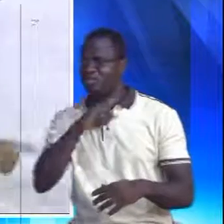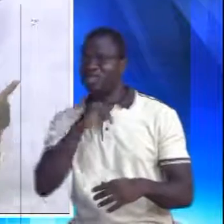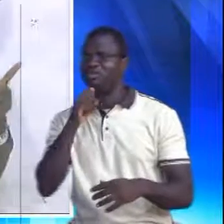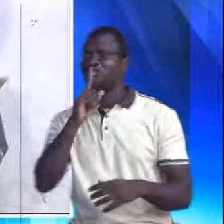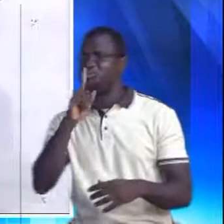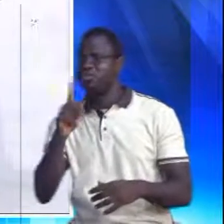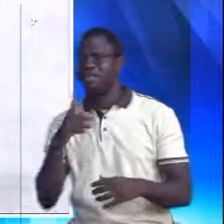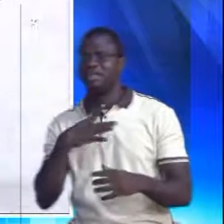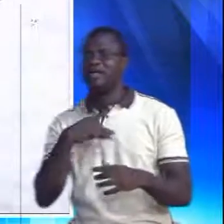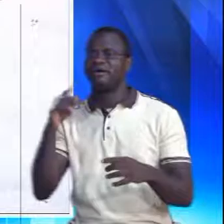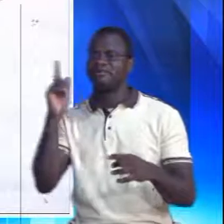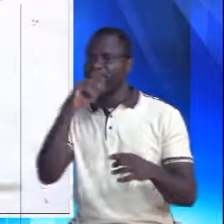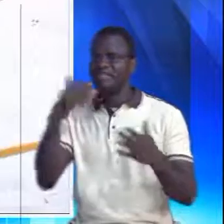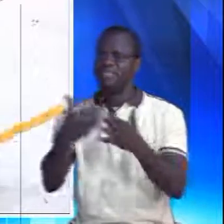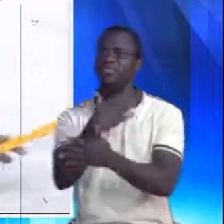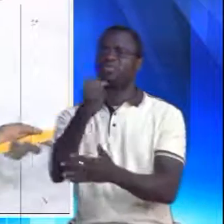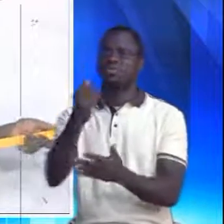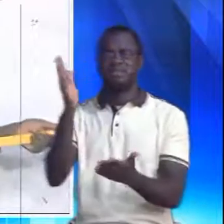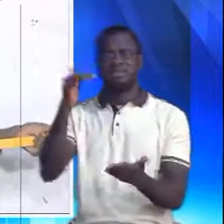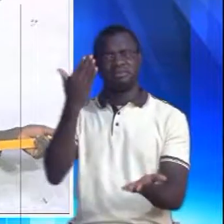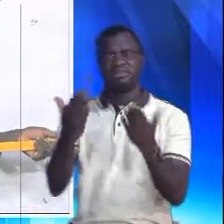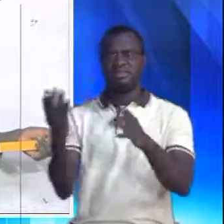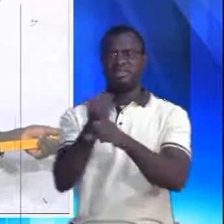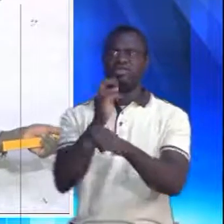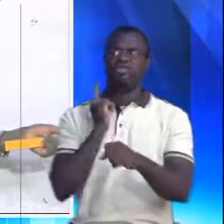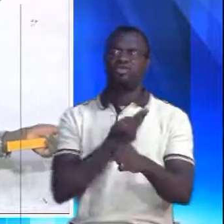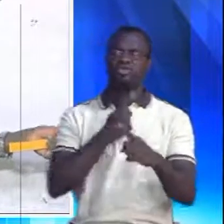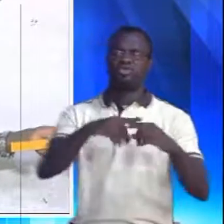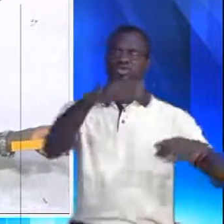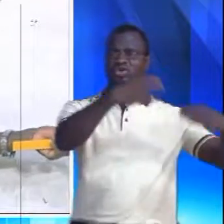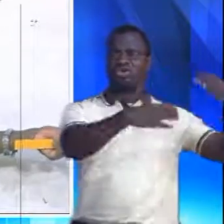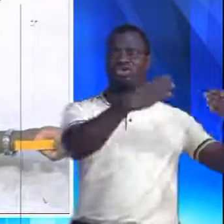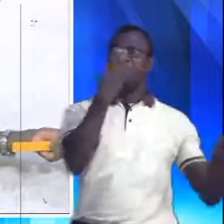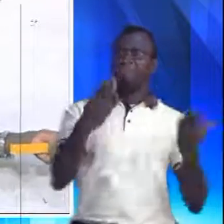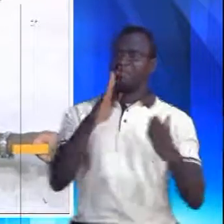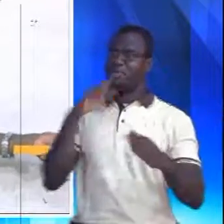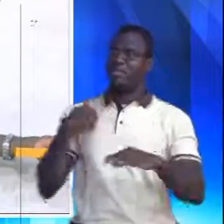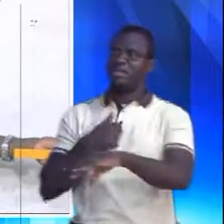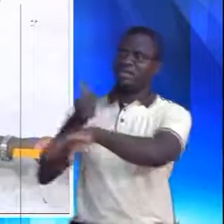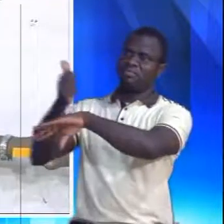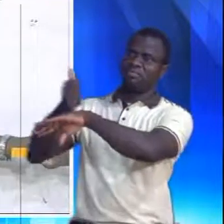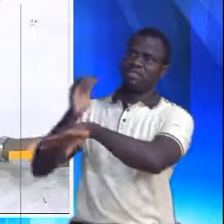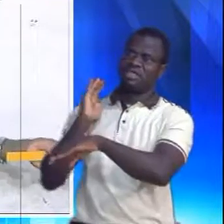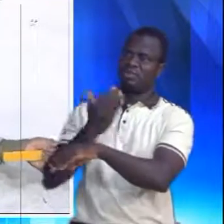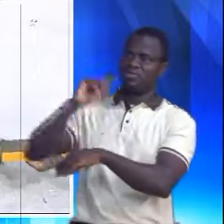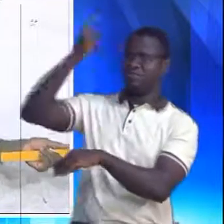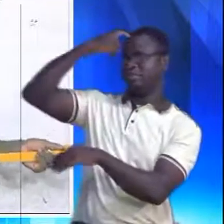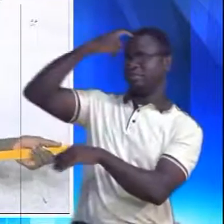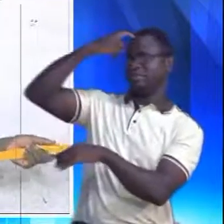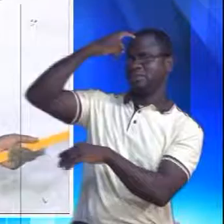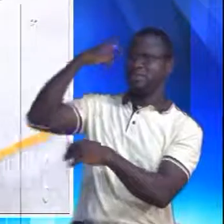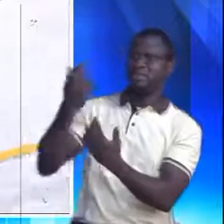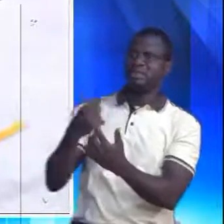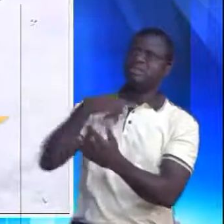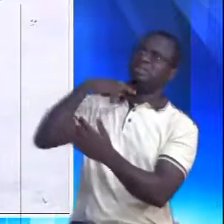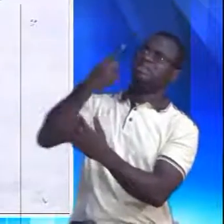an assault. And there is a punishment for that under the law. You don't speak lies of another fellow citizen. If you are not sure of your facts,